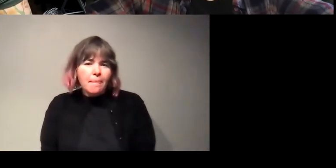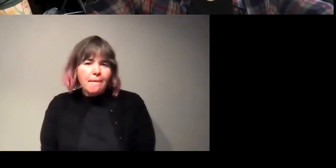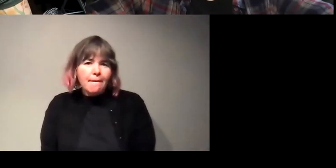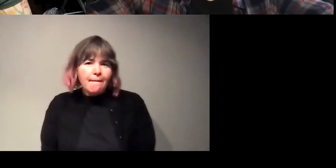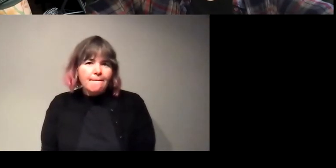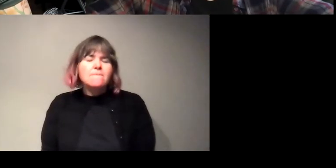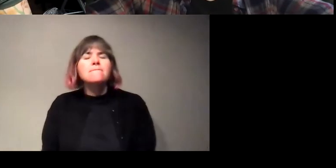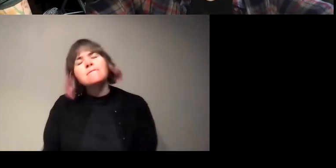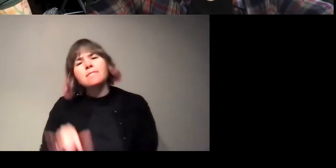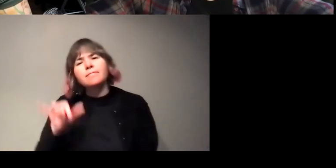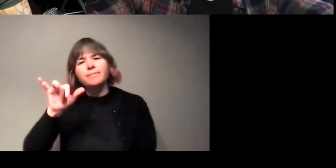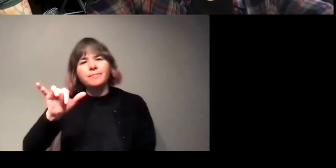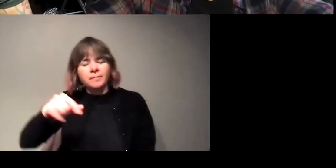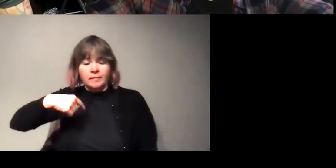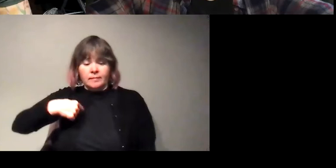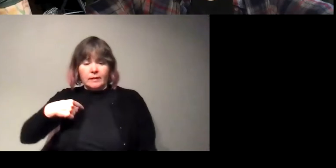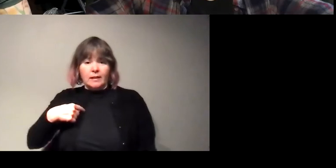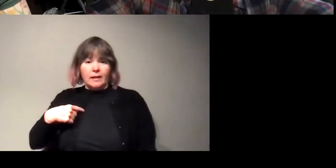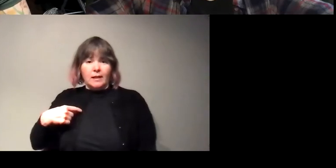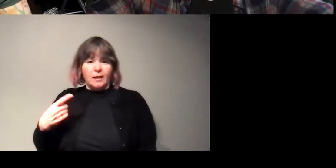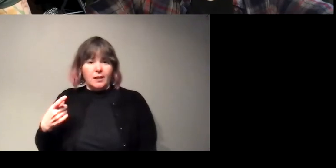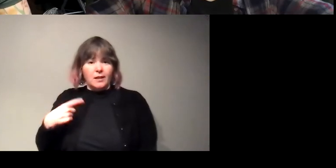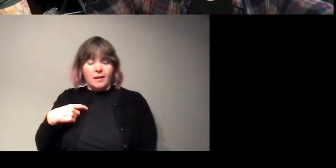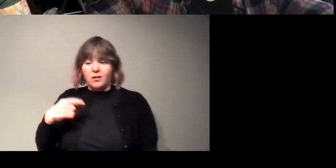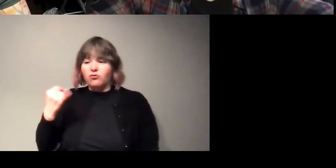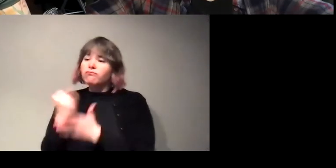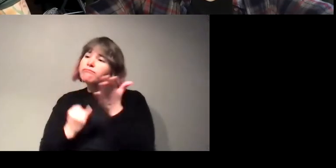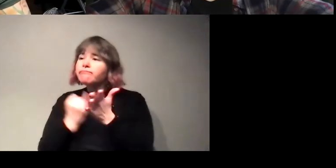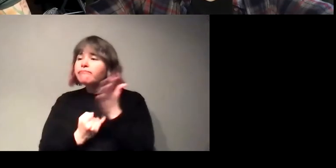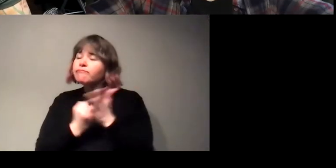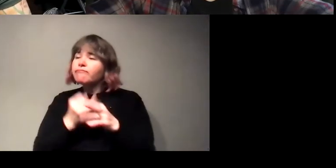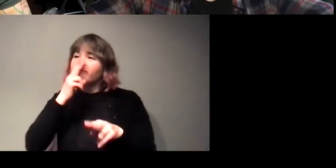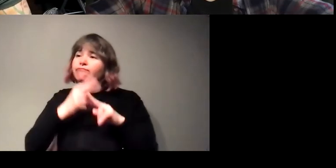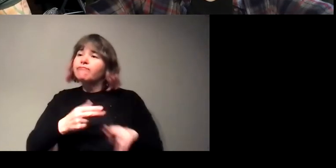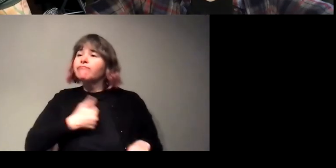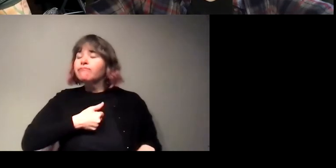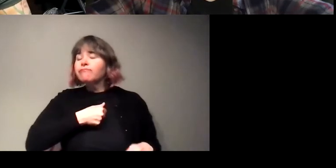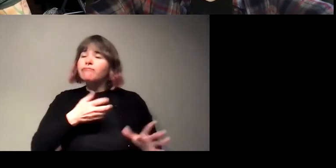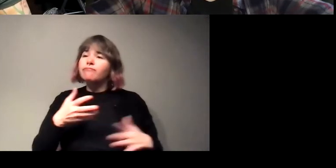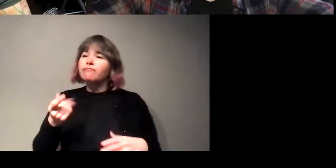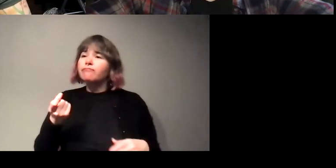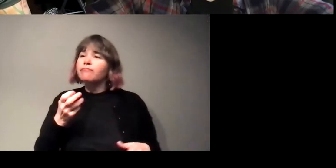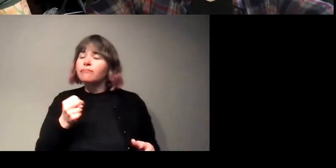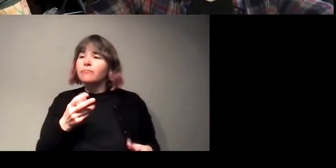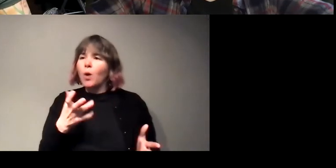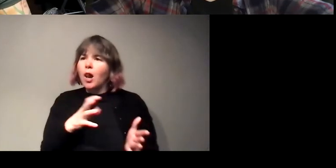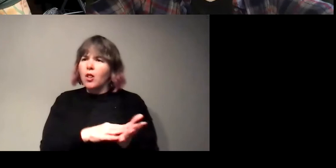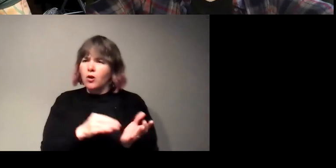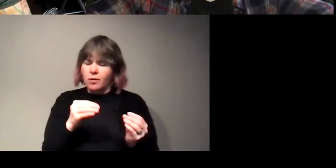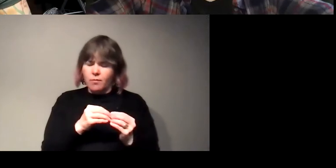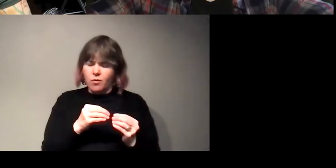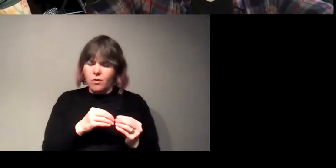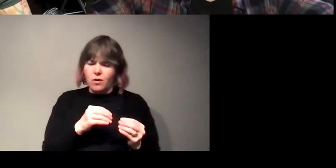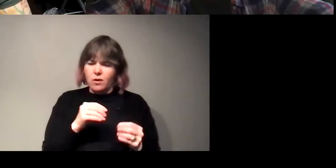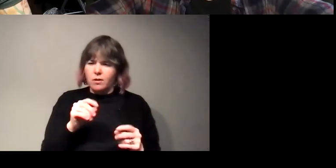So I was just drawing these things and having fun on my own. And then when I wanted to learn more, I started